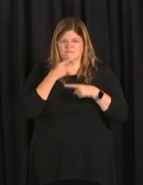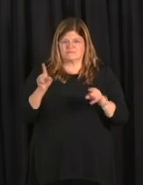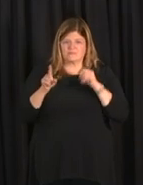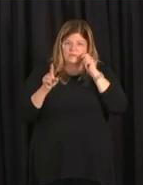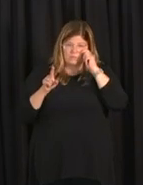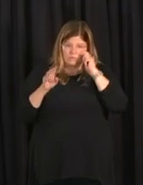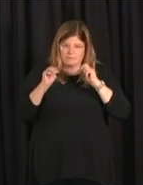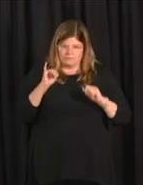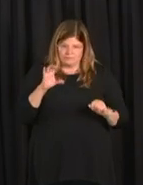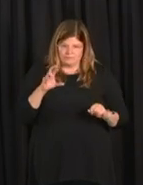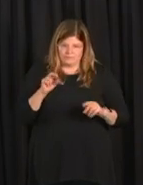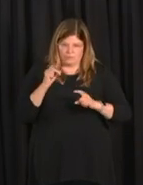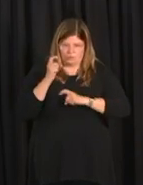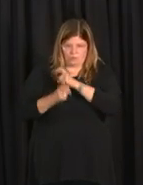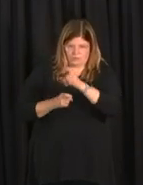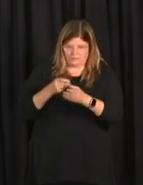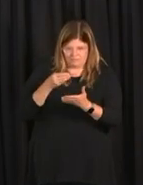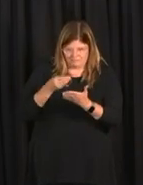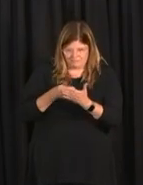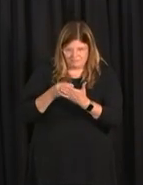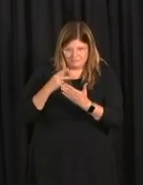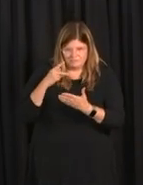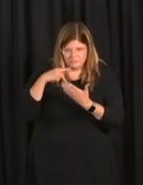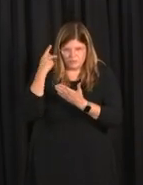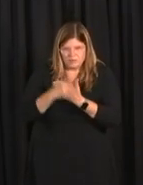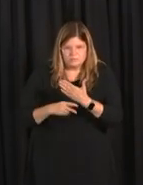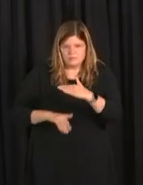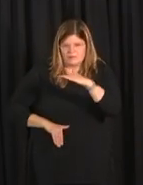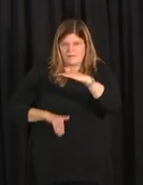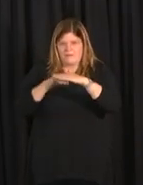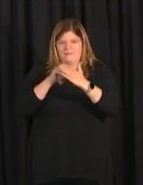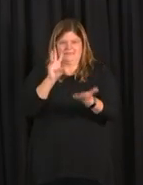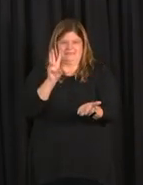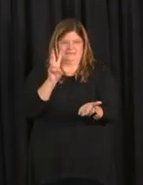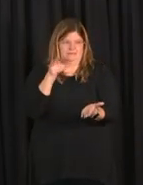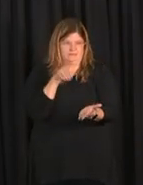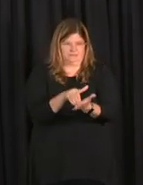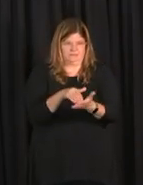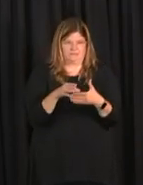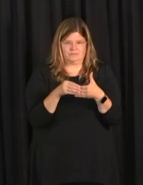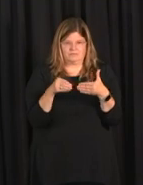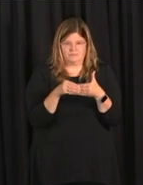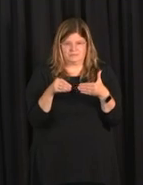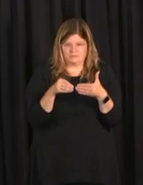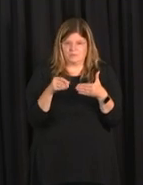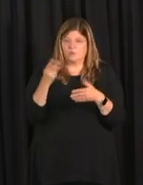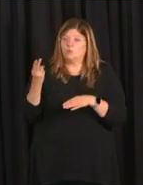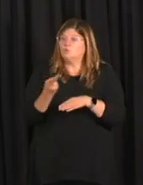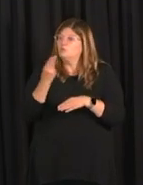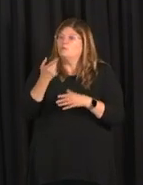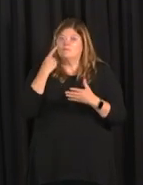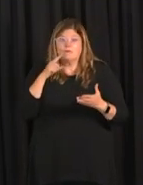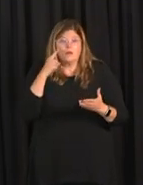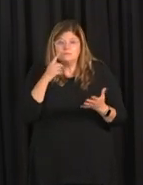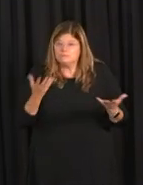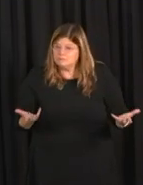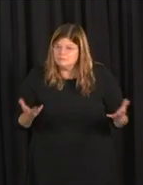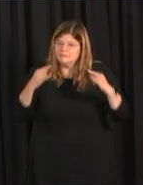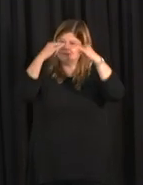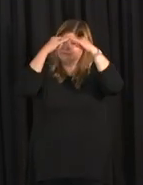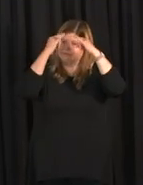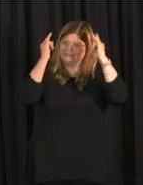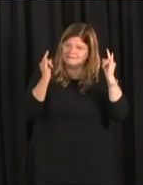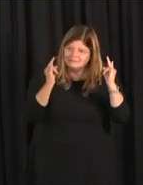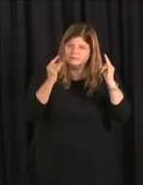But this program, the $6,000 can be used for the purchase of equipment such as tents or